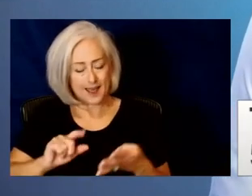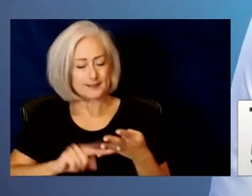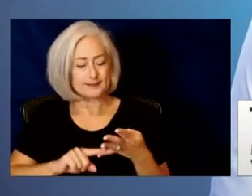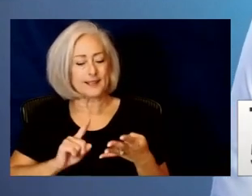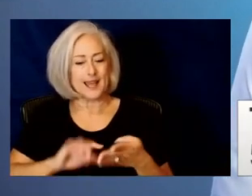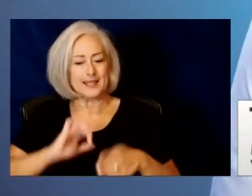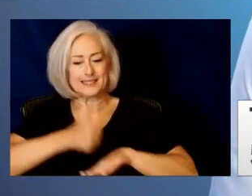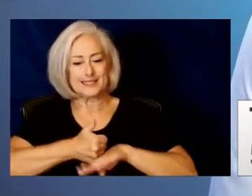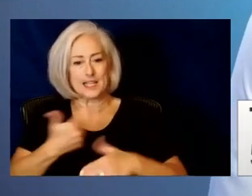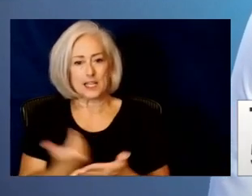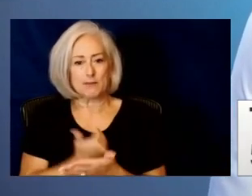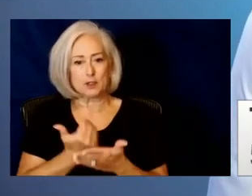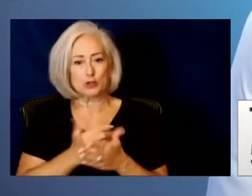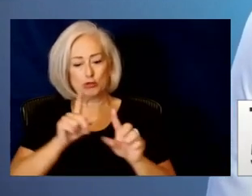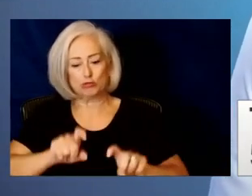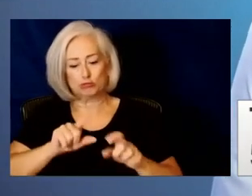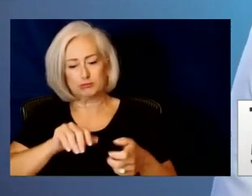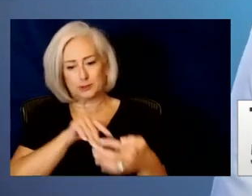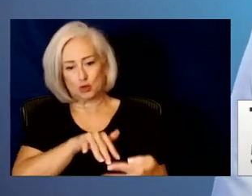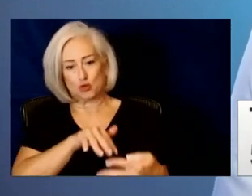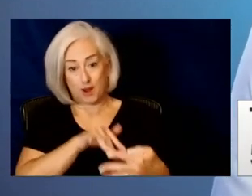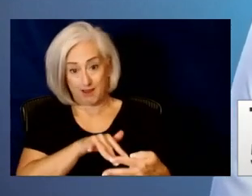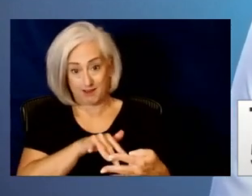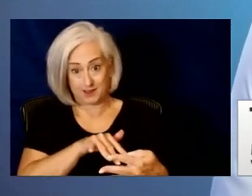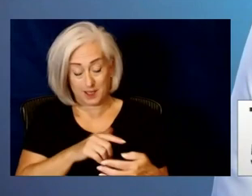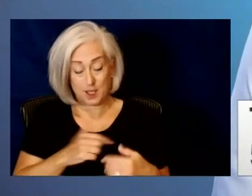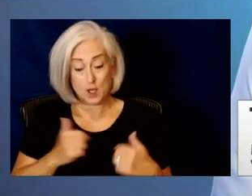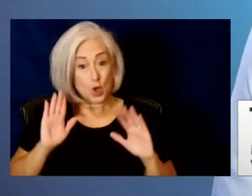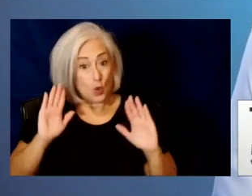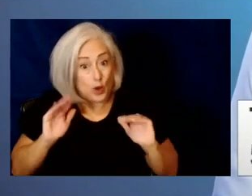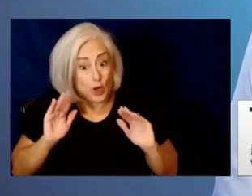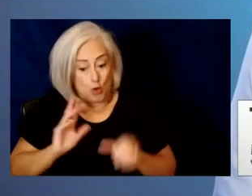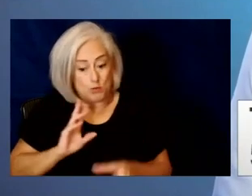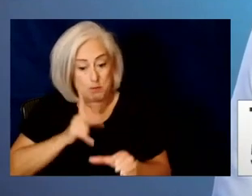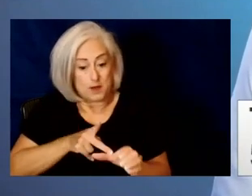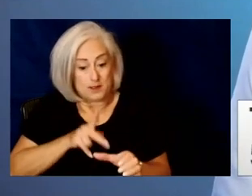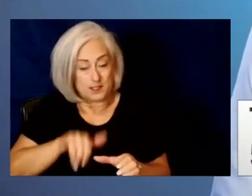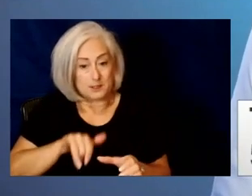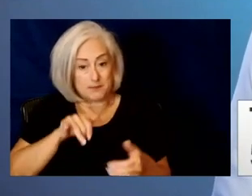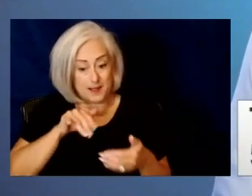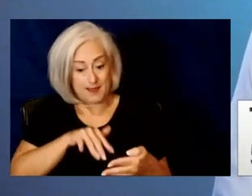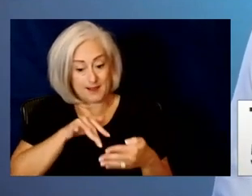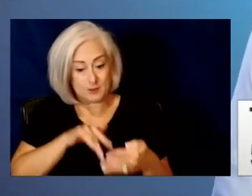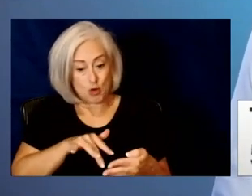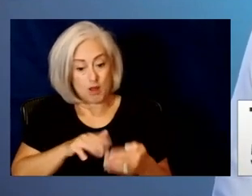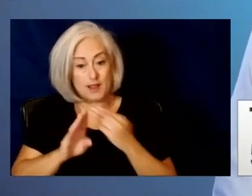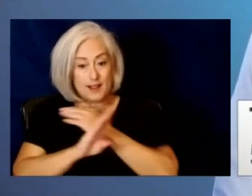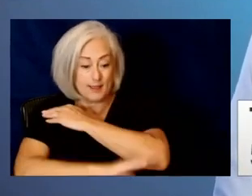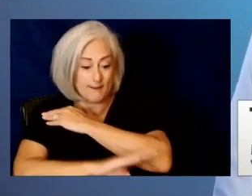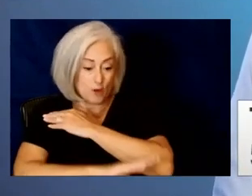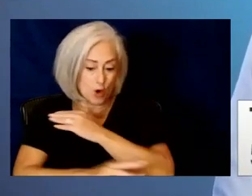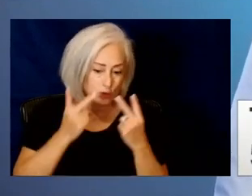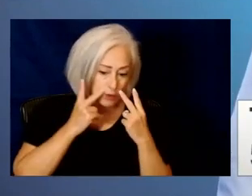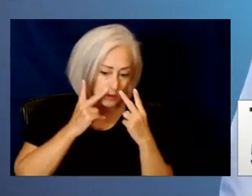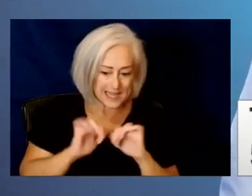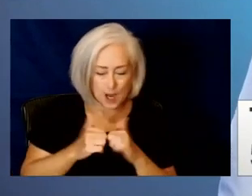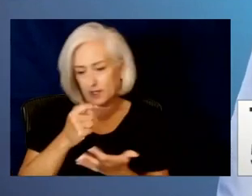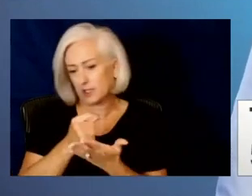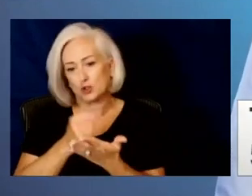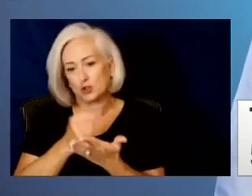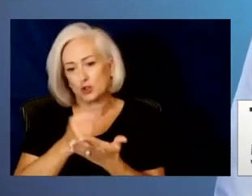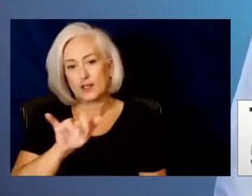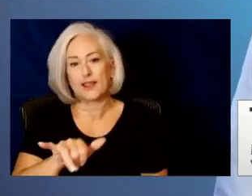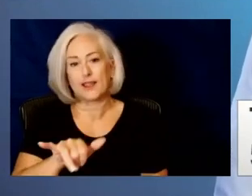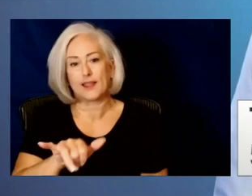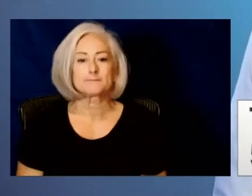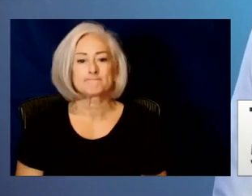in fact, we're hoping to participate in those clinical trials yet this fall to try to treat that. So that's where we're at in terms